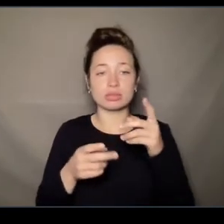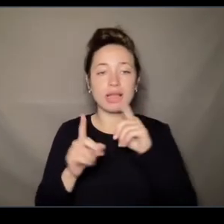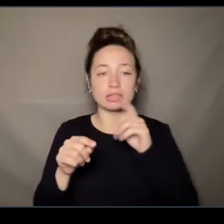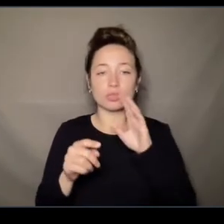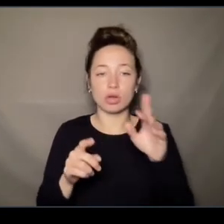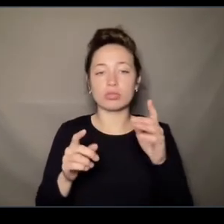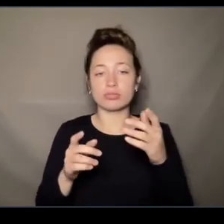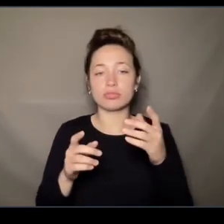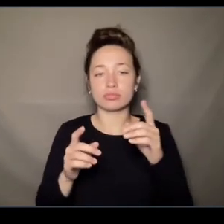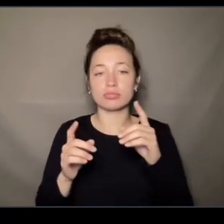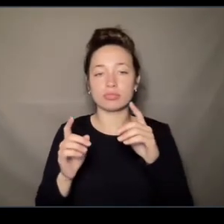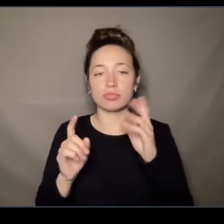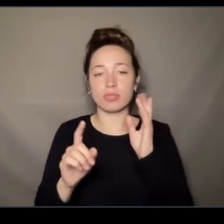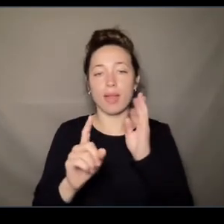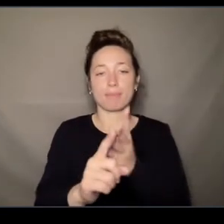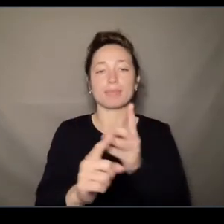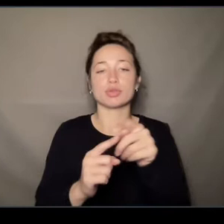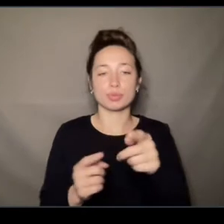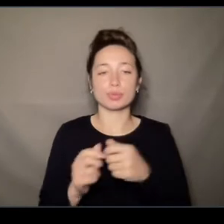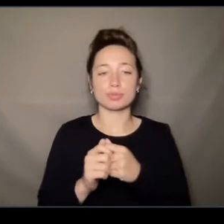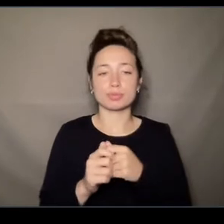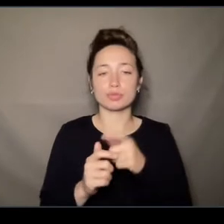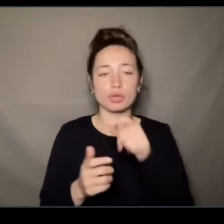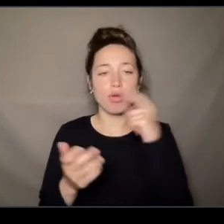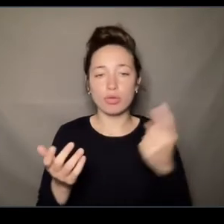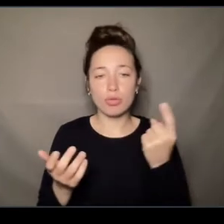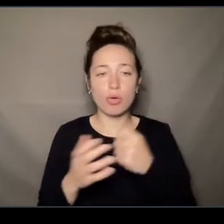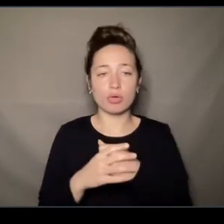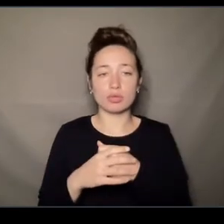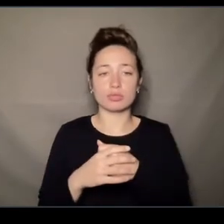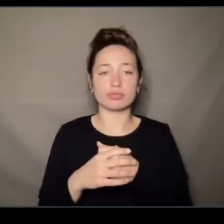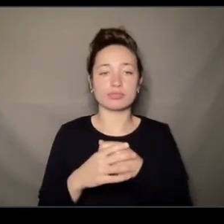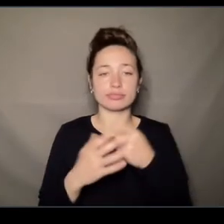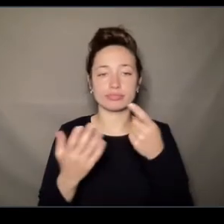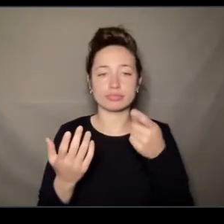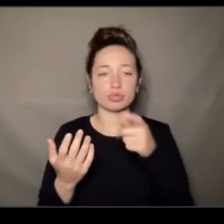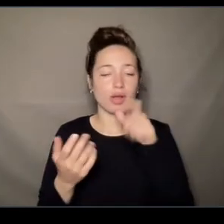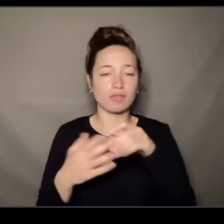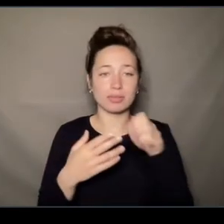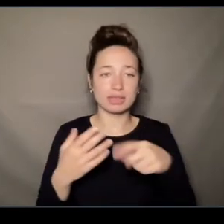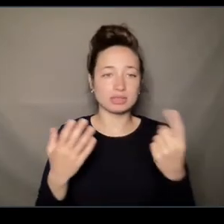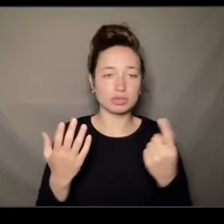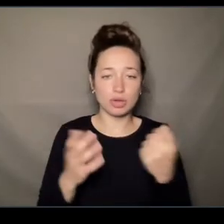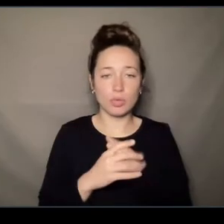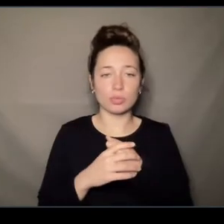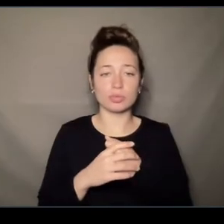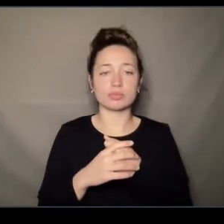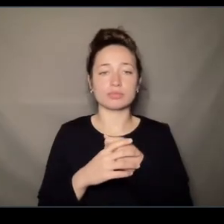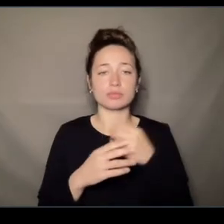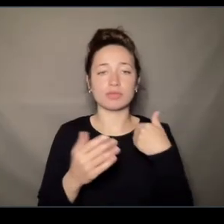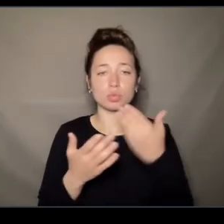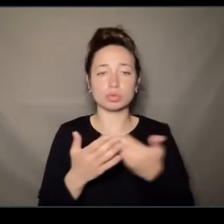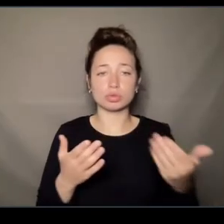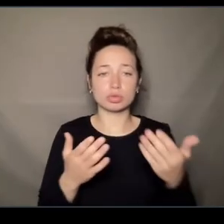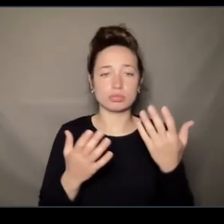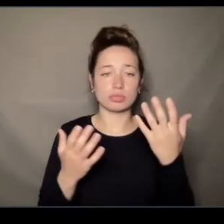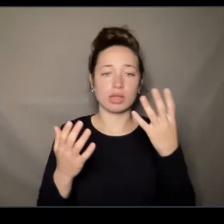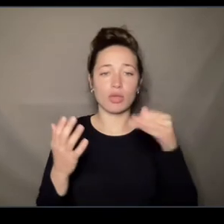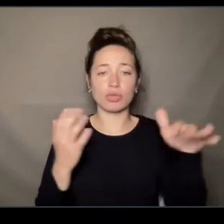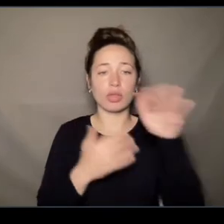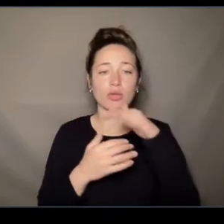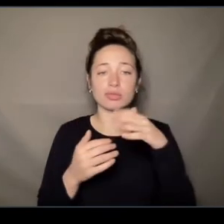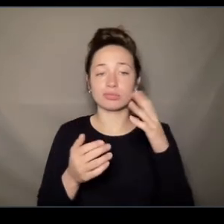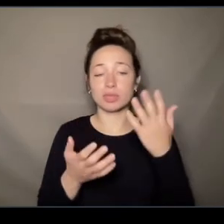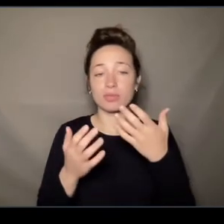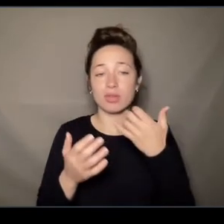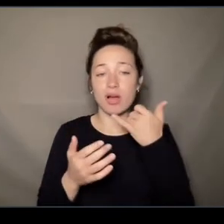will come. Yeah. And know you're not alone. You don't have to be in this alone. There are resources out there that can